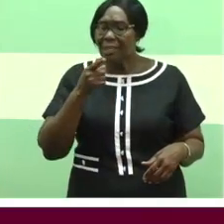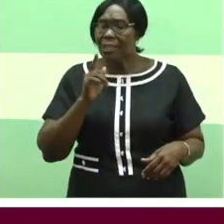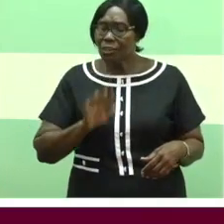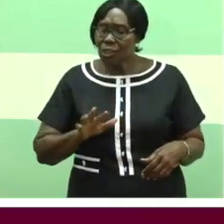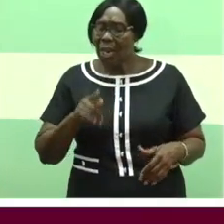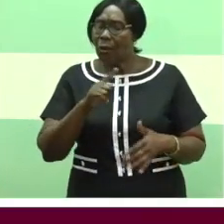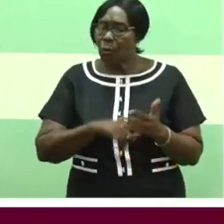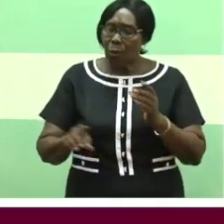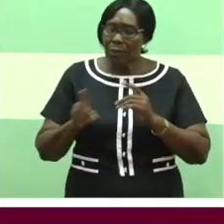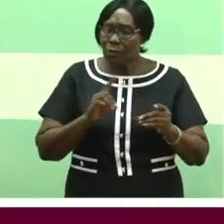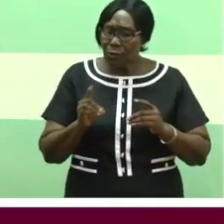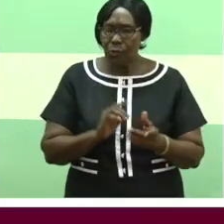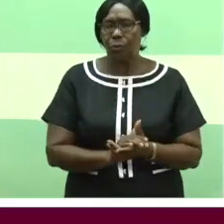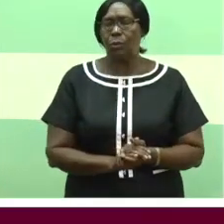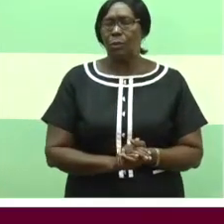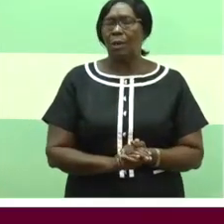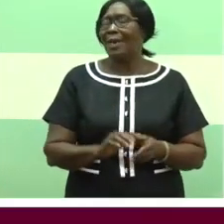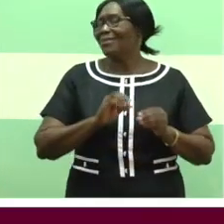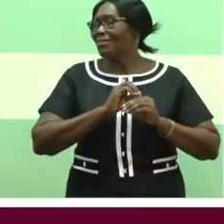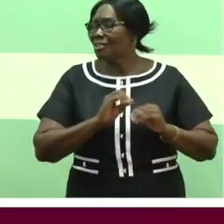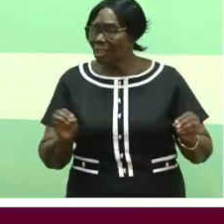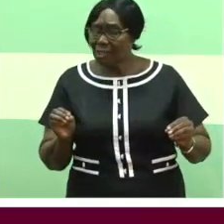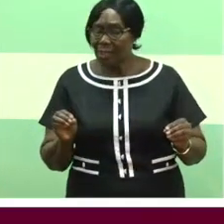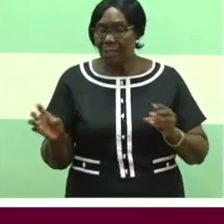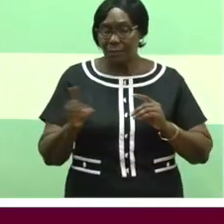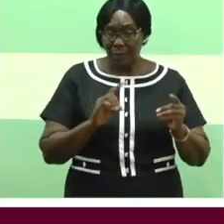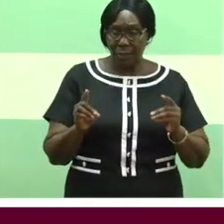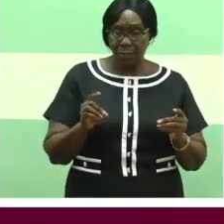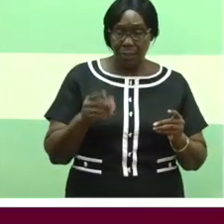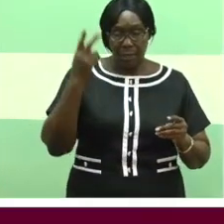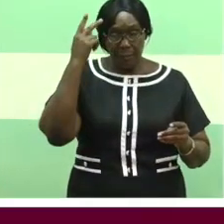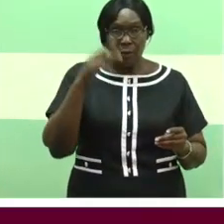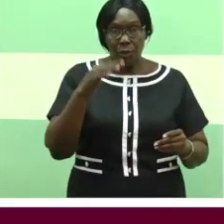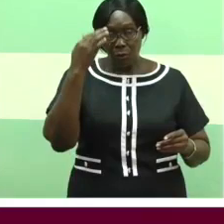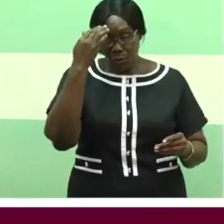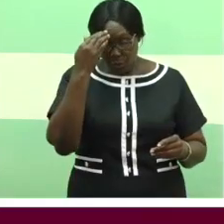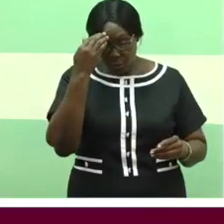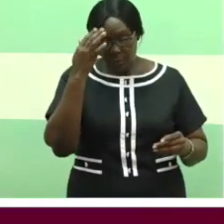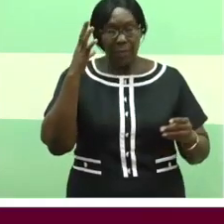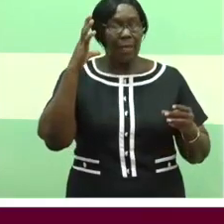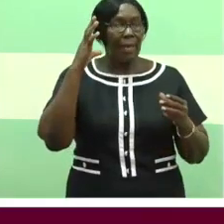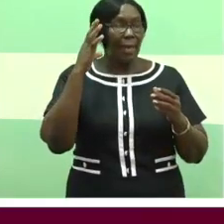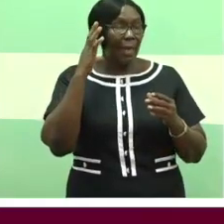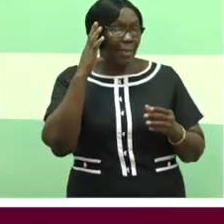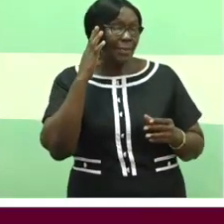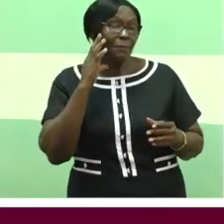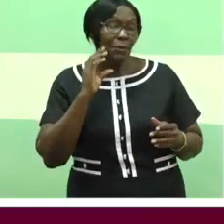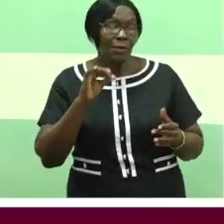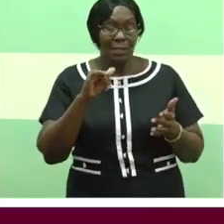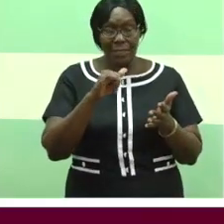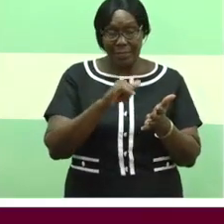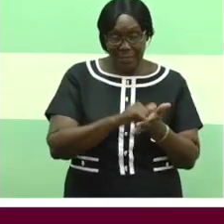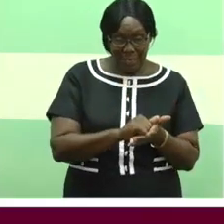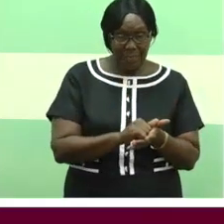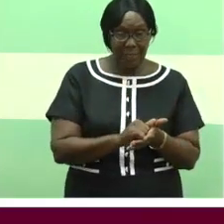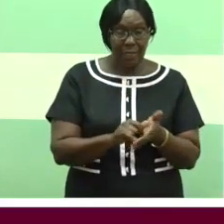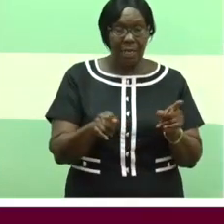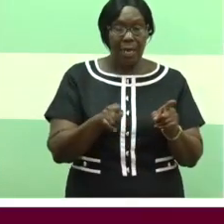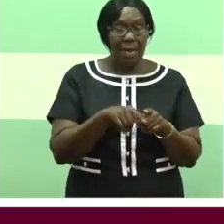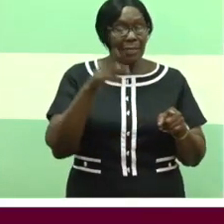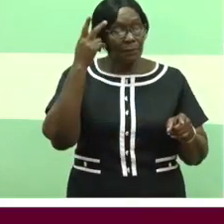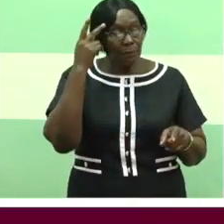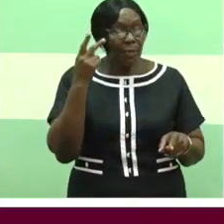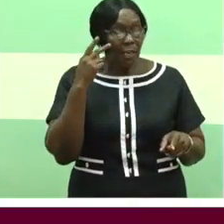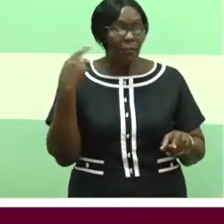redirecting and talking to the child, and nothing is being done. And parents, I know that you would have been experiencing this, because as